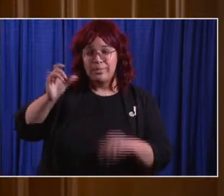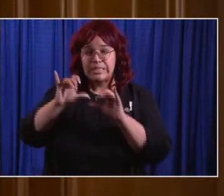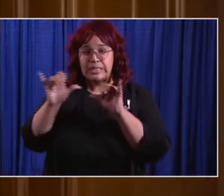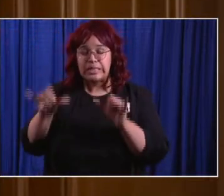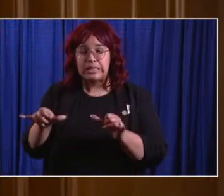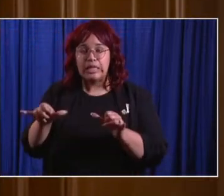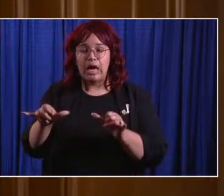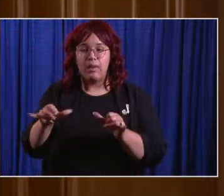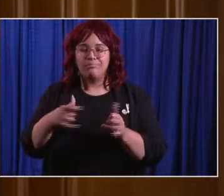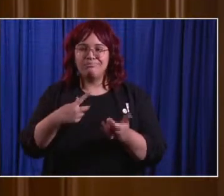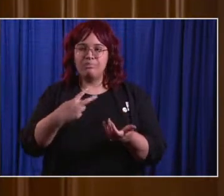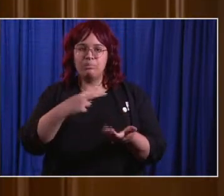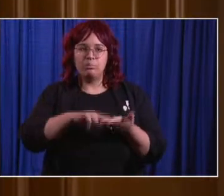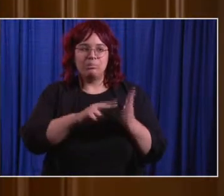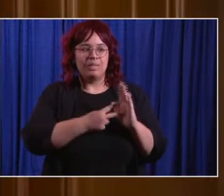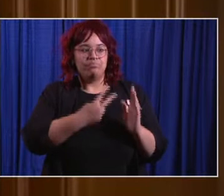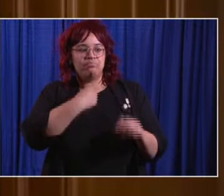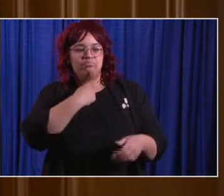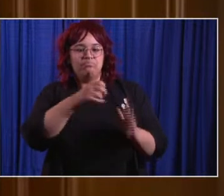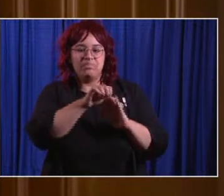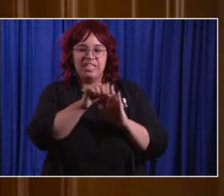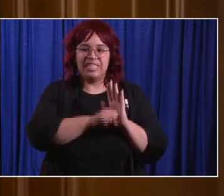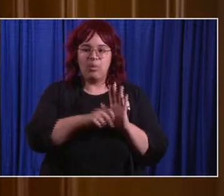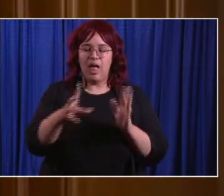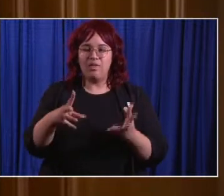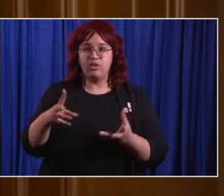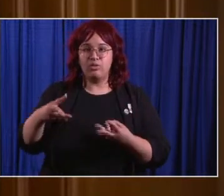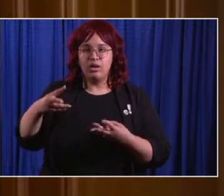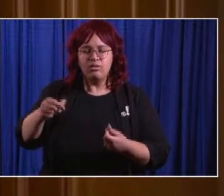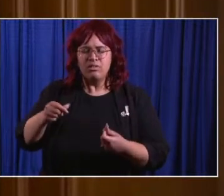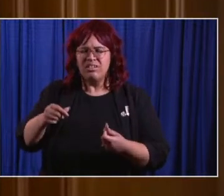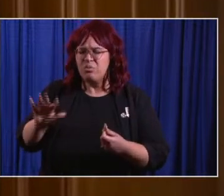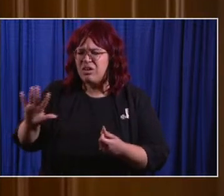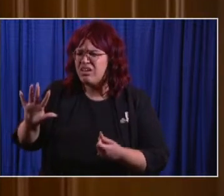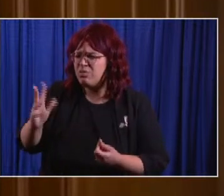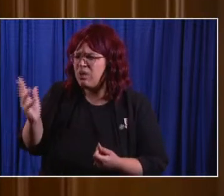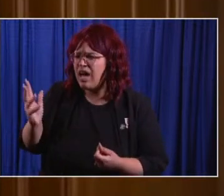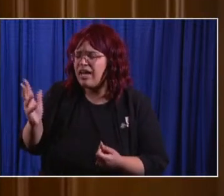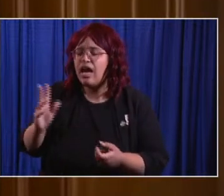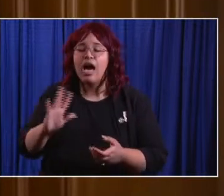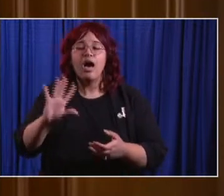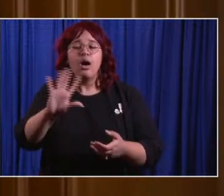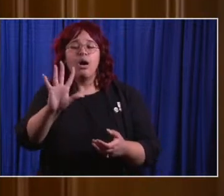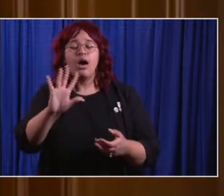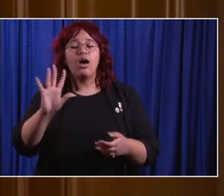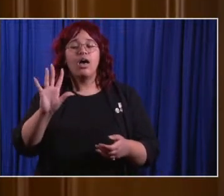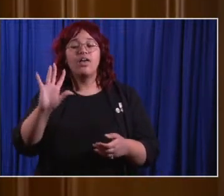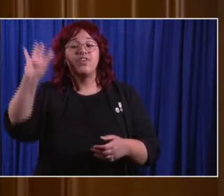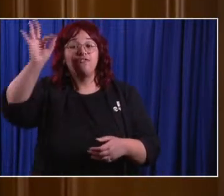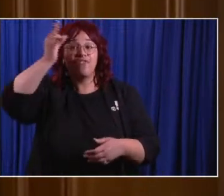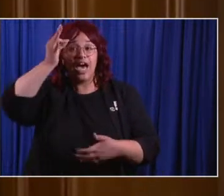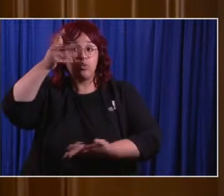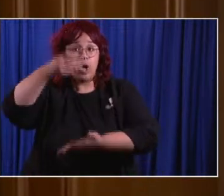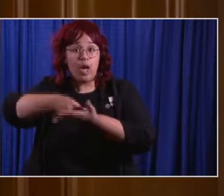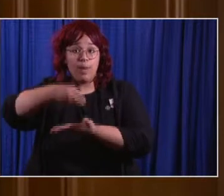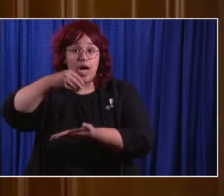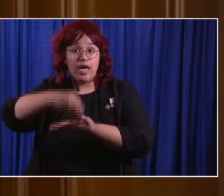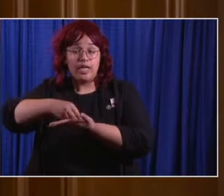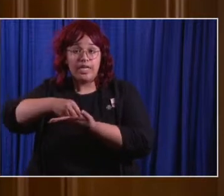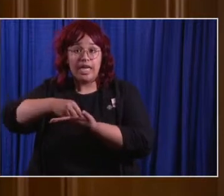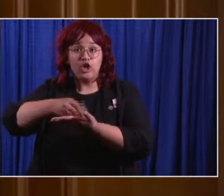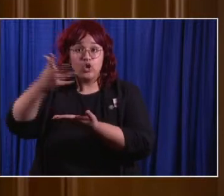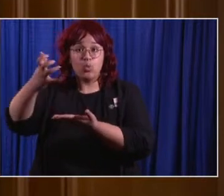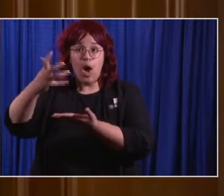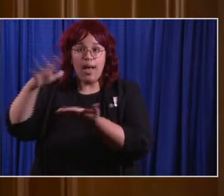mind? I'm sorry, am I concerned about what? That it's going to jeopardize the federal money that you want to bail